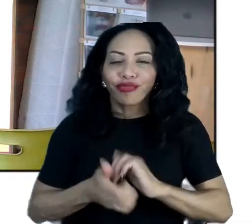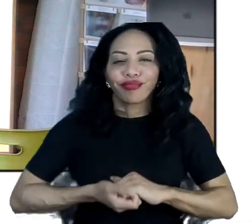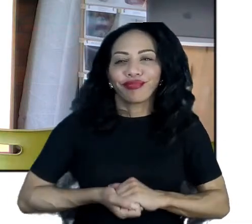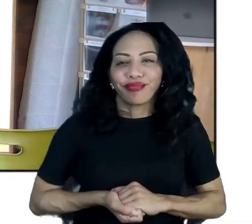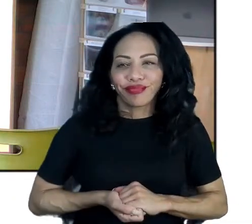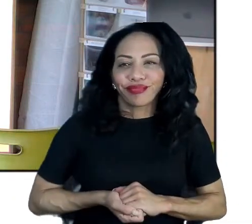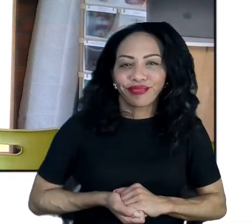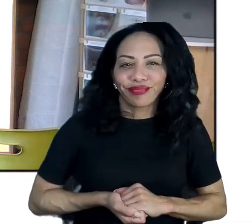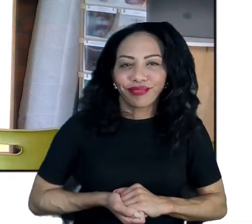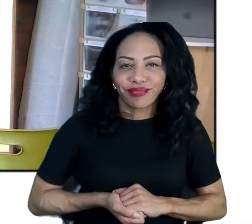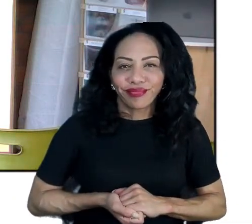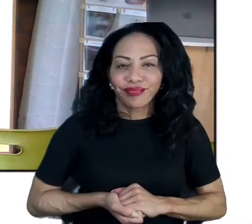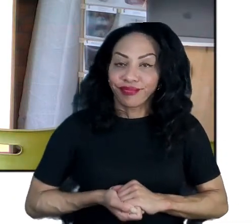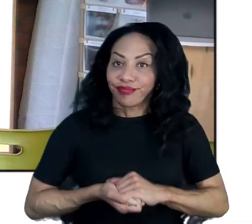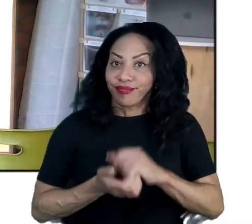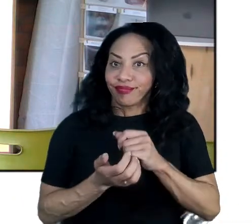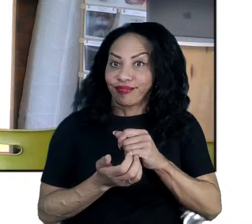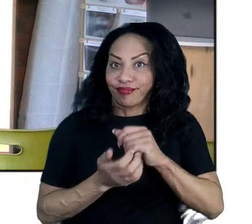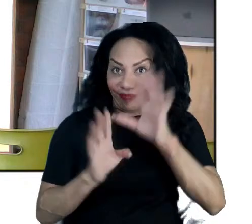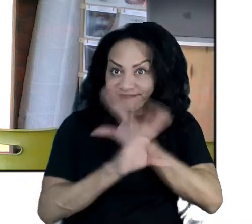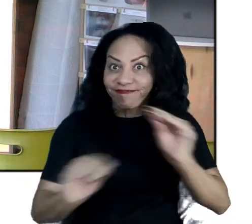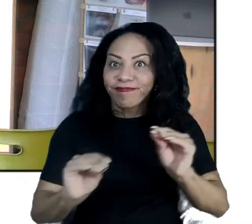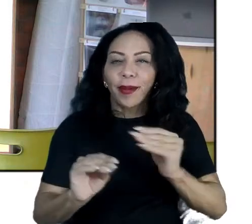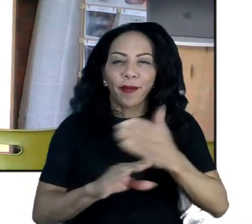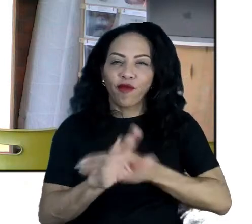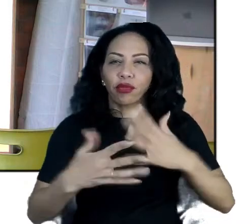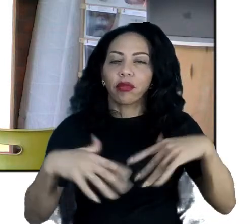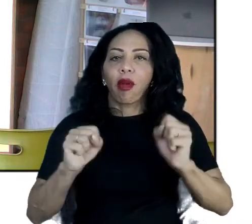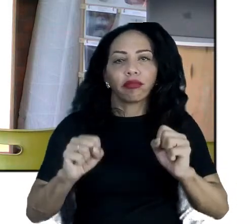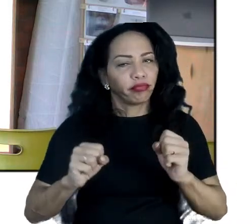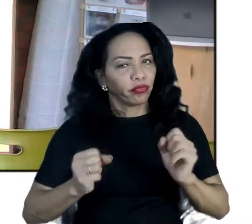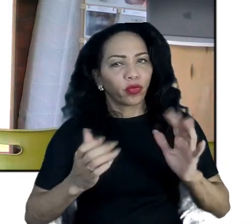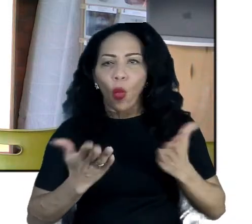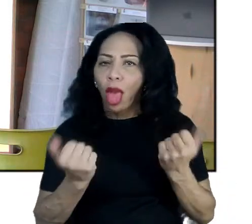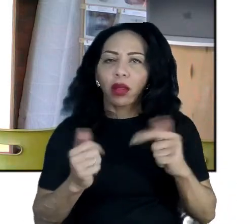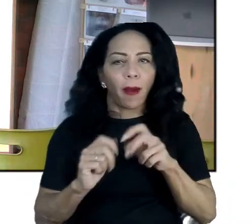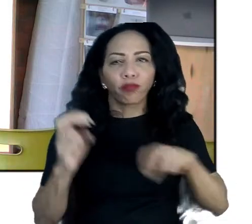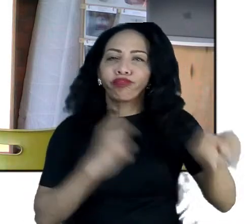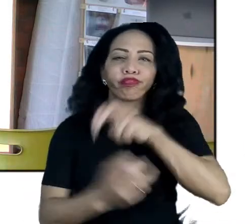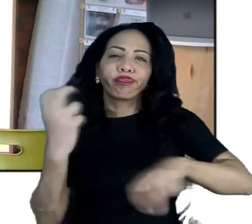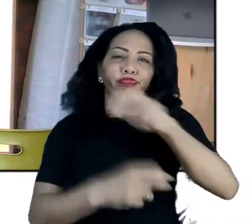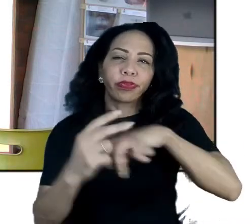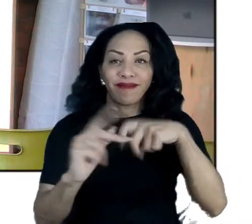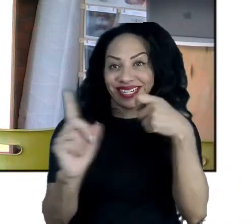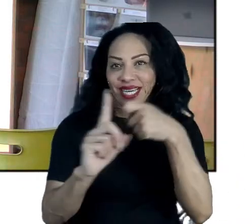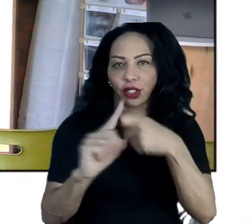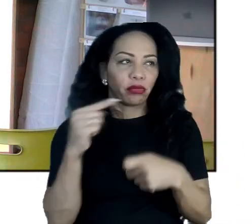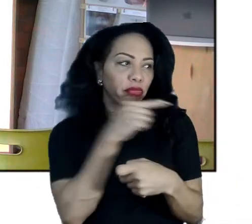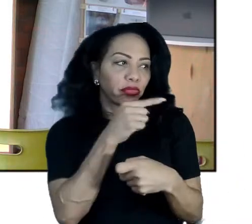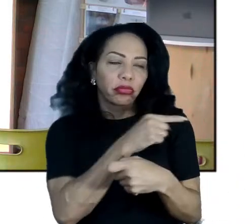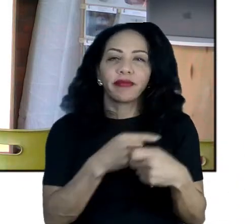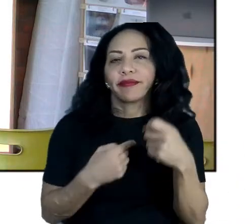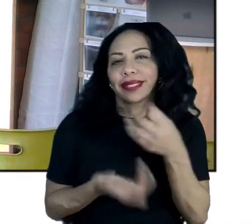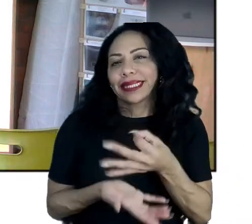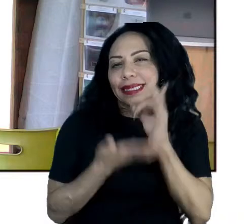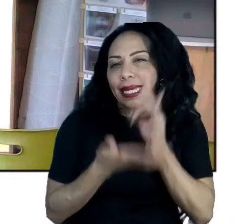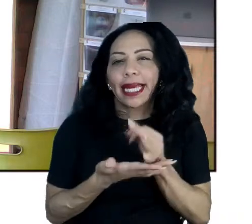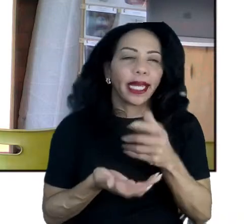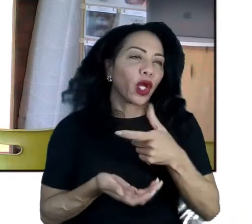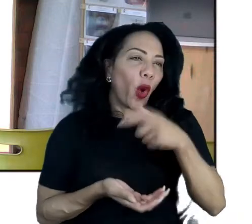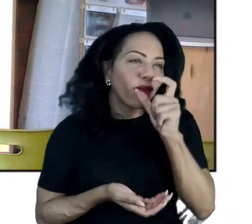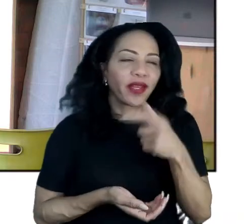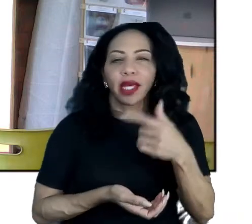Few quick notes before we begin. Please do feel free to move around. There's a kitchen back there. You can make a cup of tea or coffee, grab a glass of